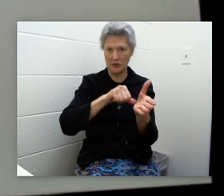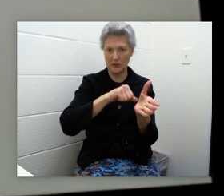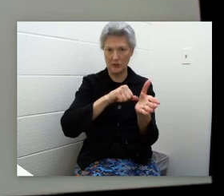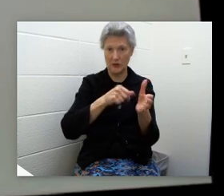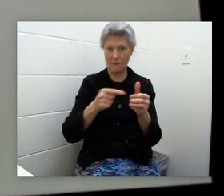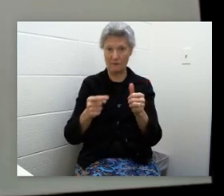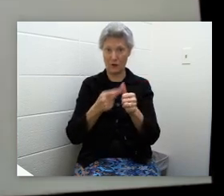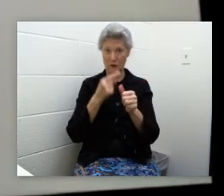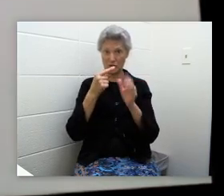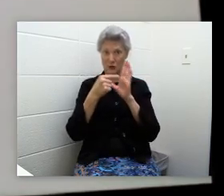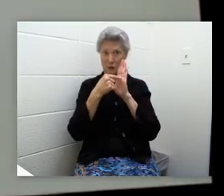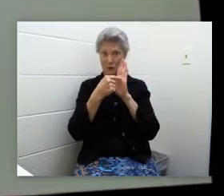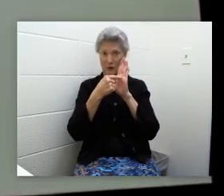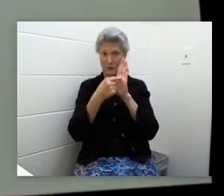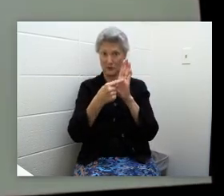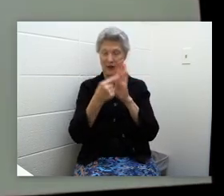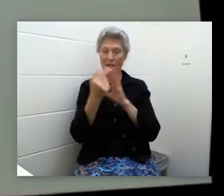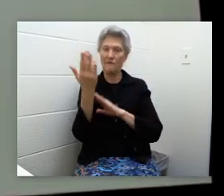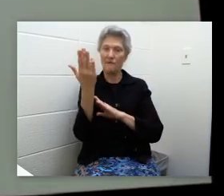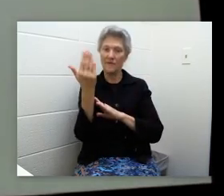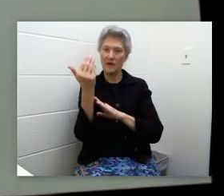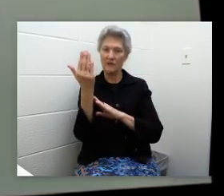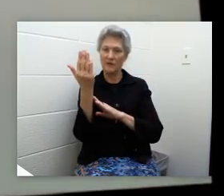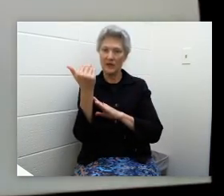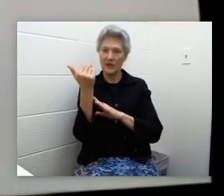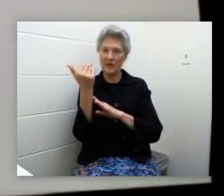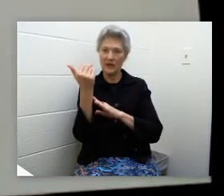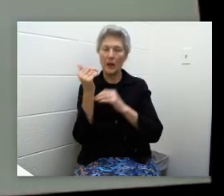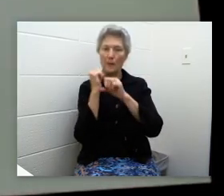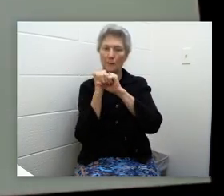15 baseball cards using my Legos.